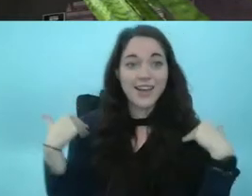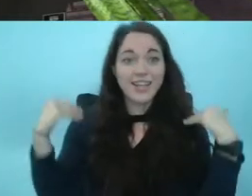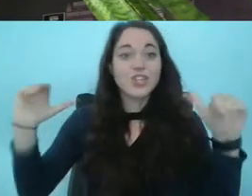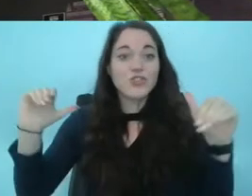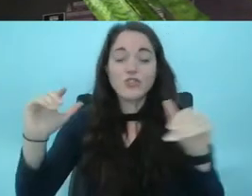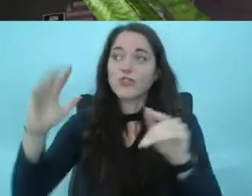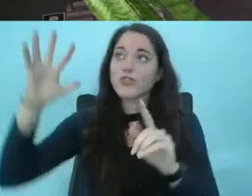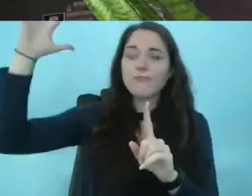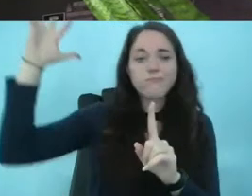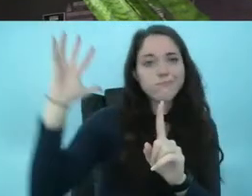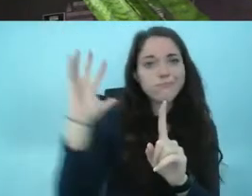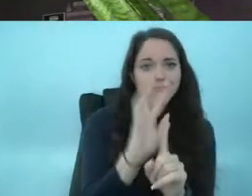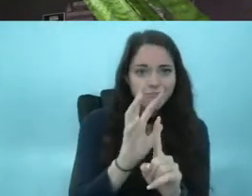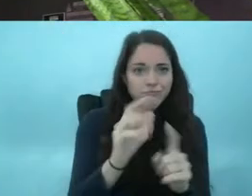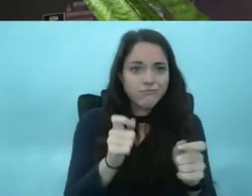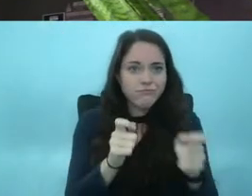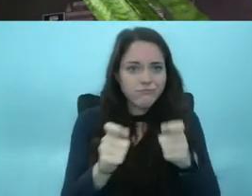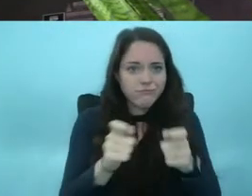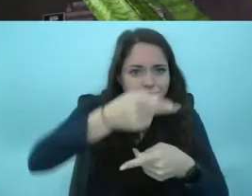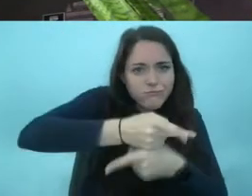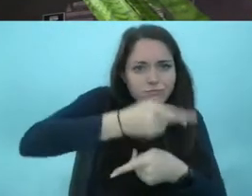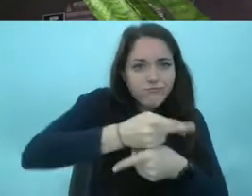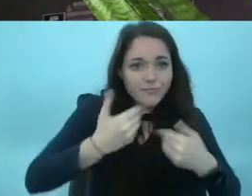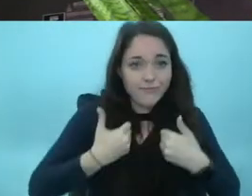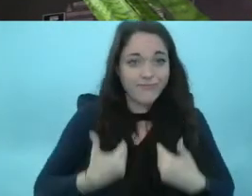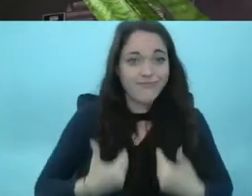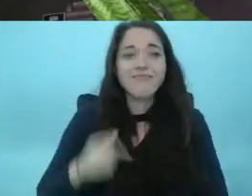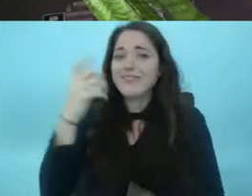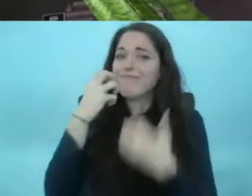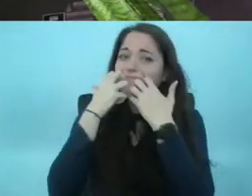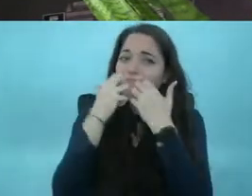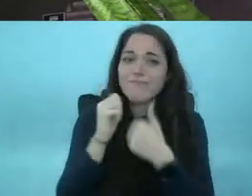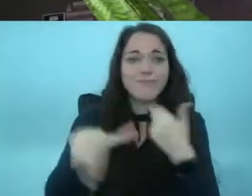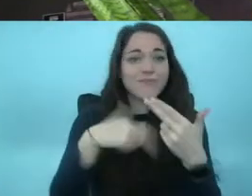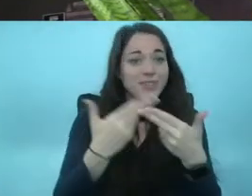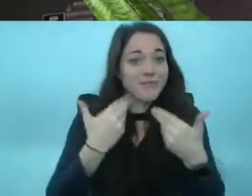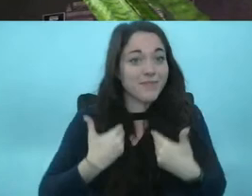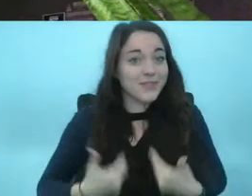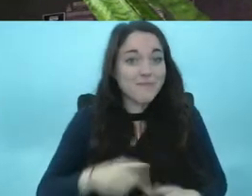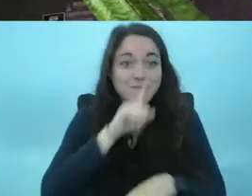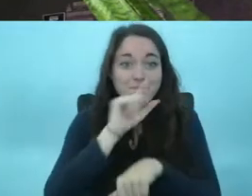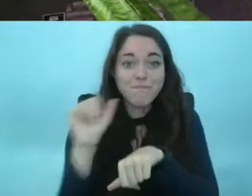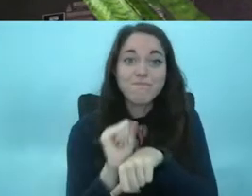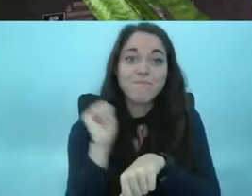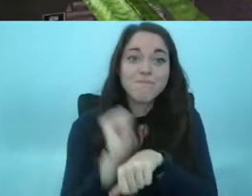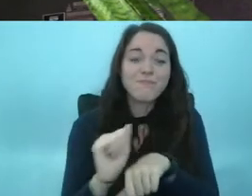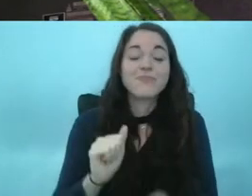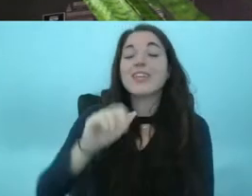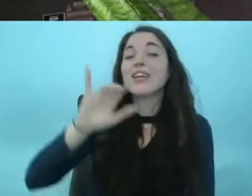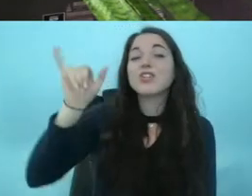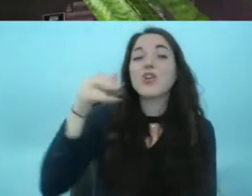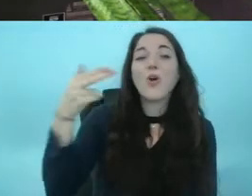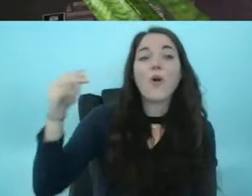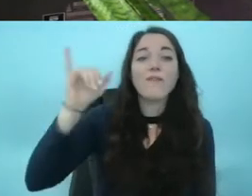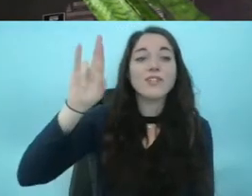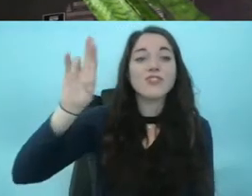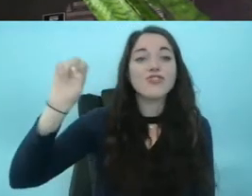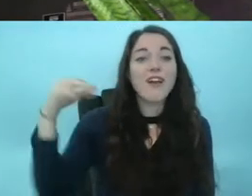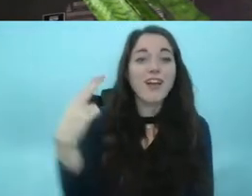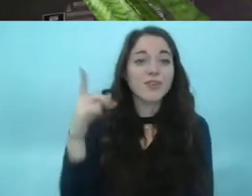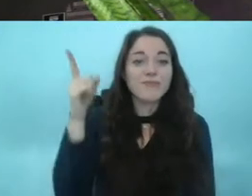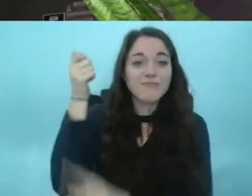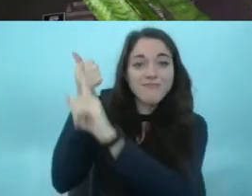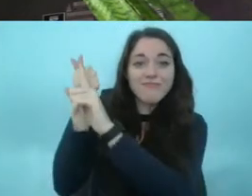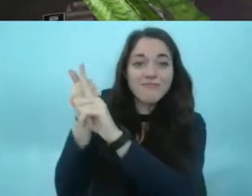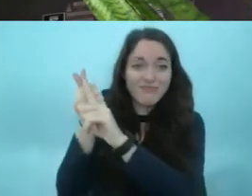me. Jehovah Jireh cares for me, for me, for me. Jehovah Jireh cares for